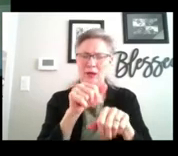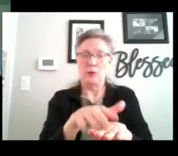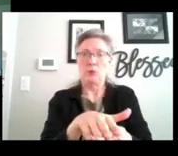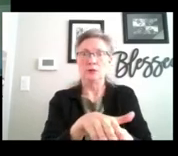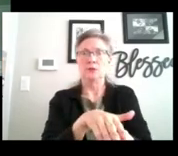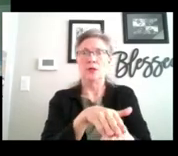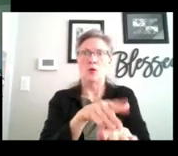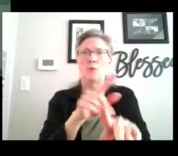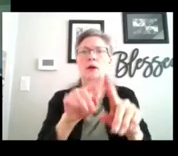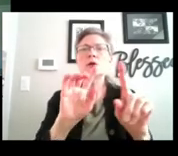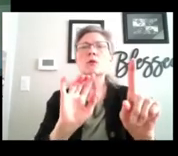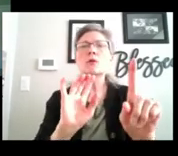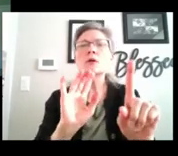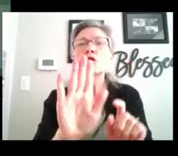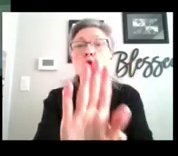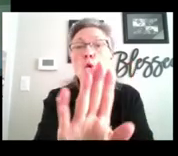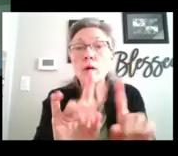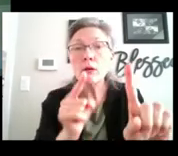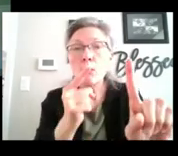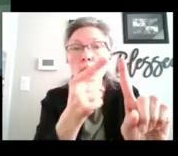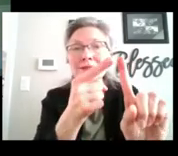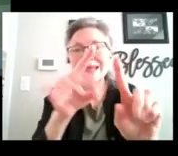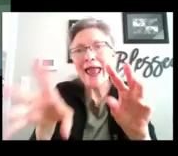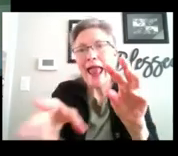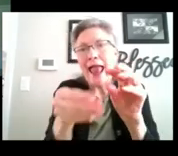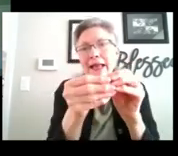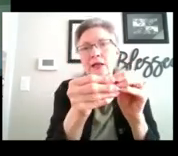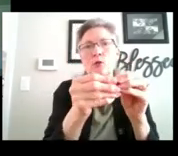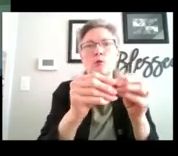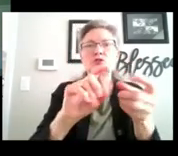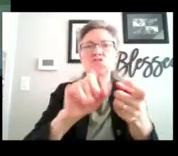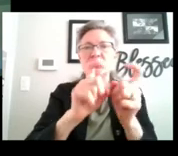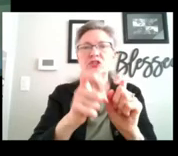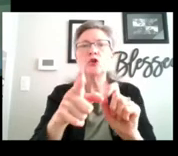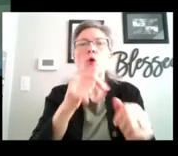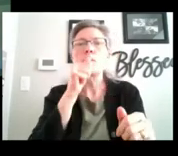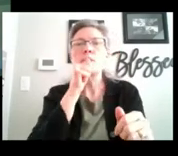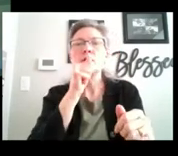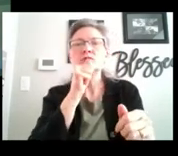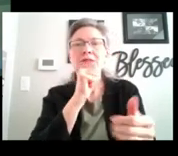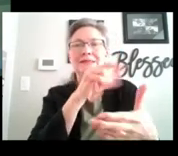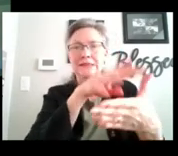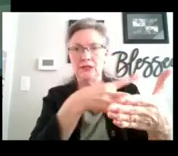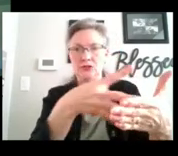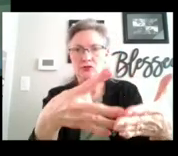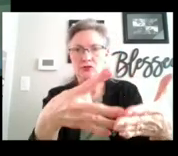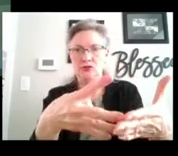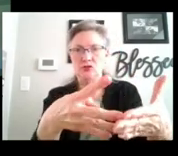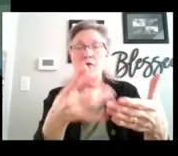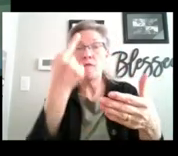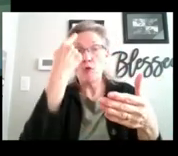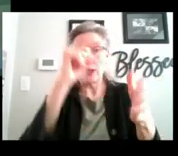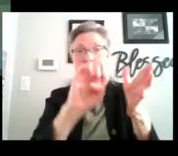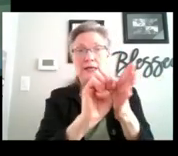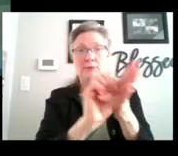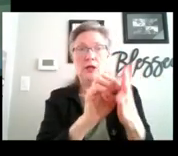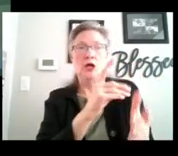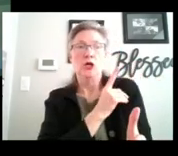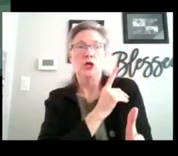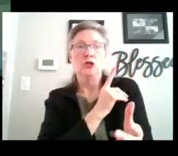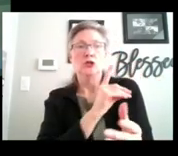be adding and changing to your personal schedules that you've been working on. So let's take a look at this example. Dora and her